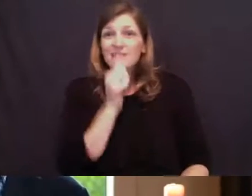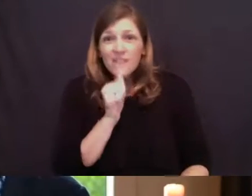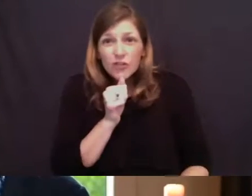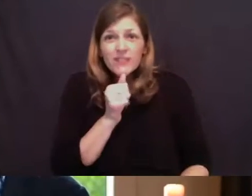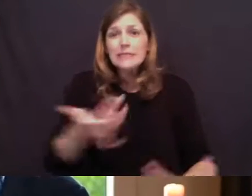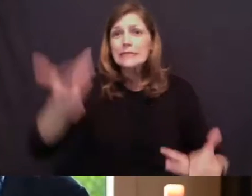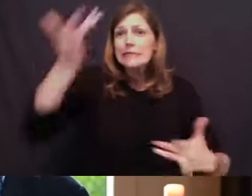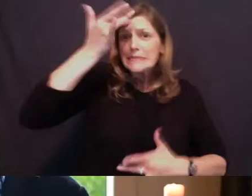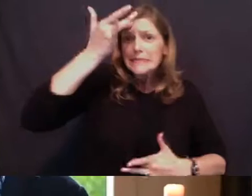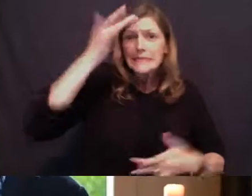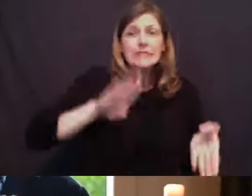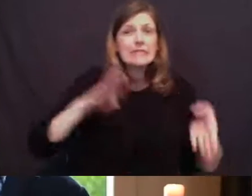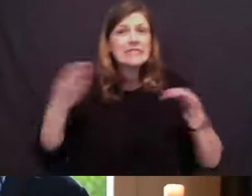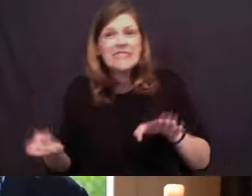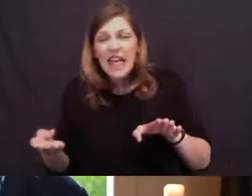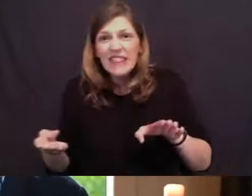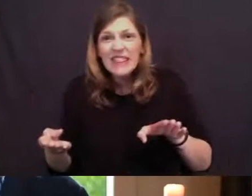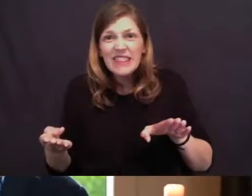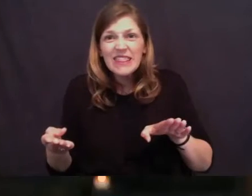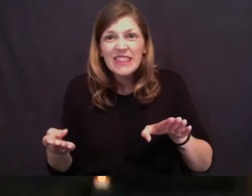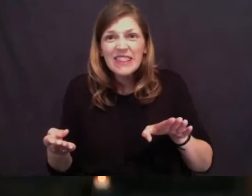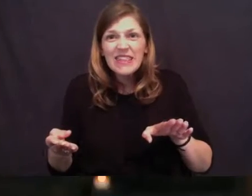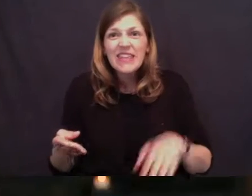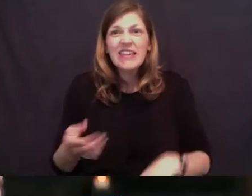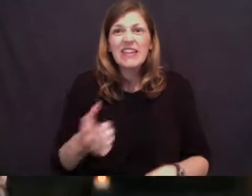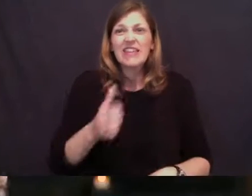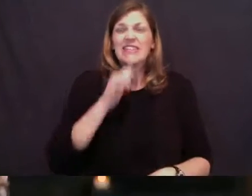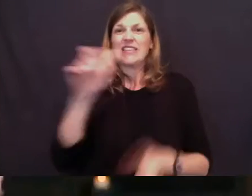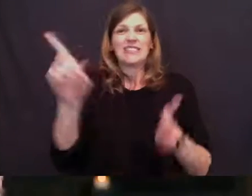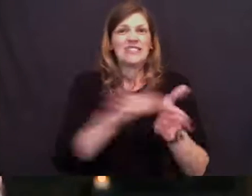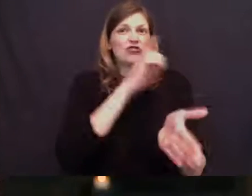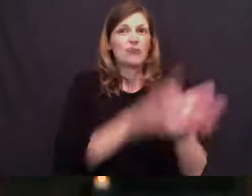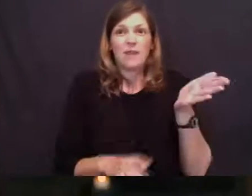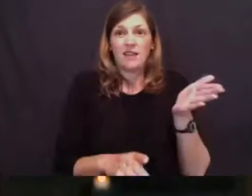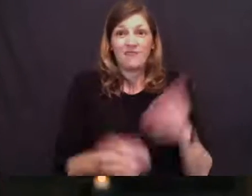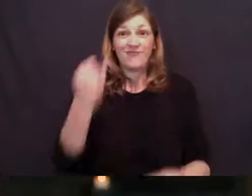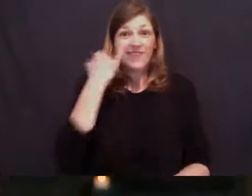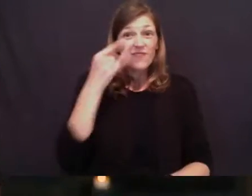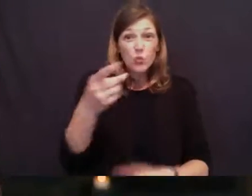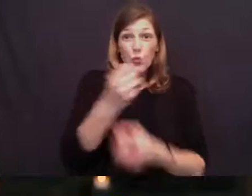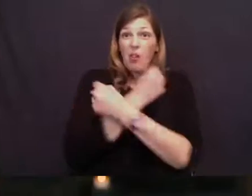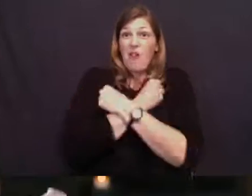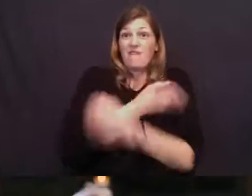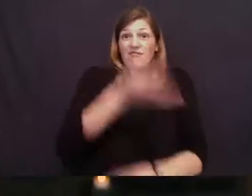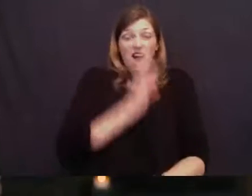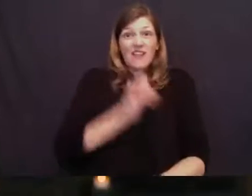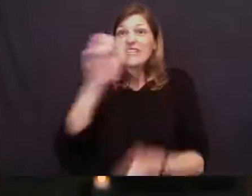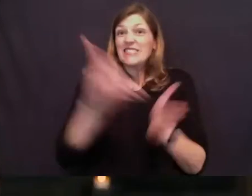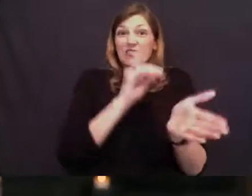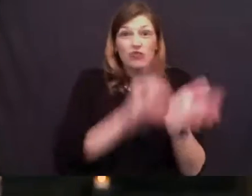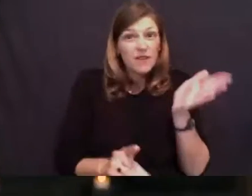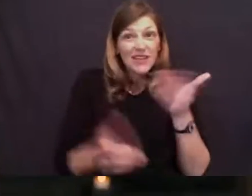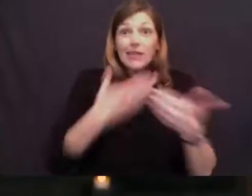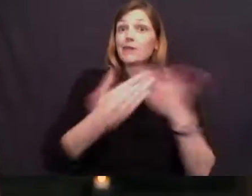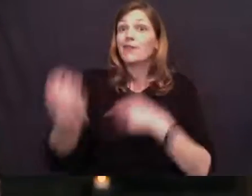sickness, death, it doesn't discriminate. If you love God, it doesn't discriminate. Even if God loves you, it